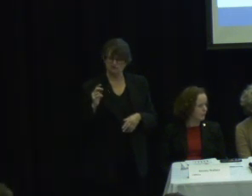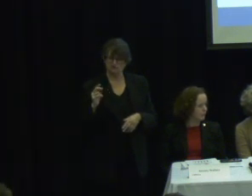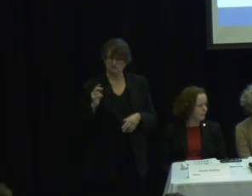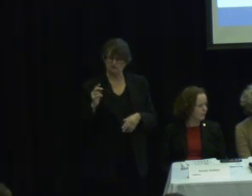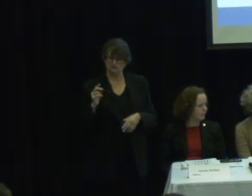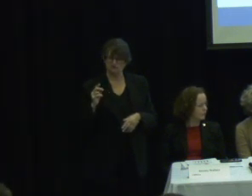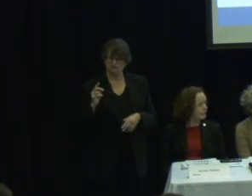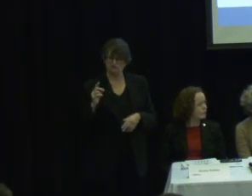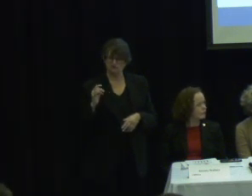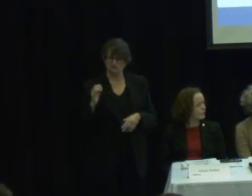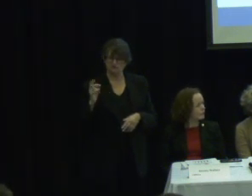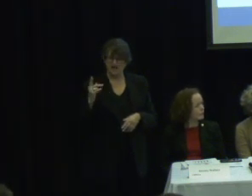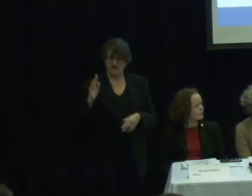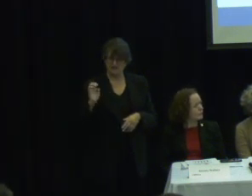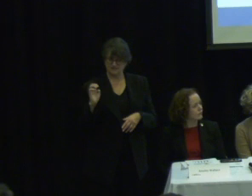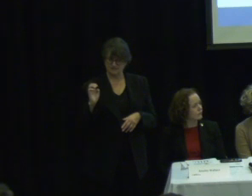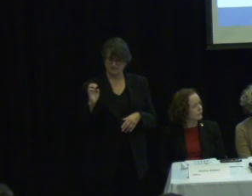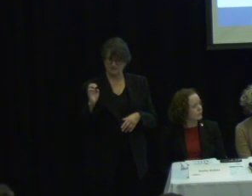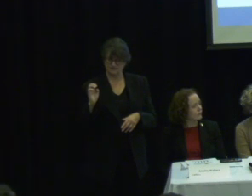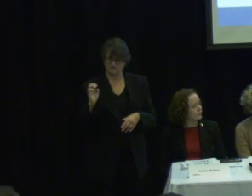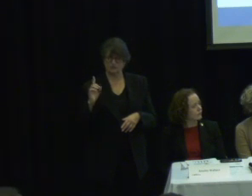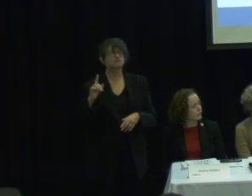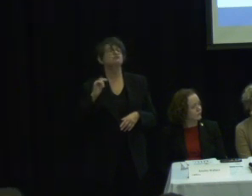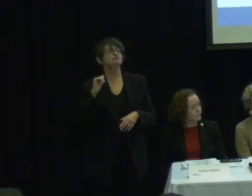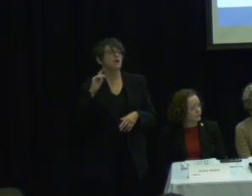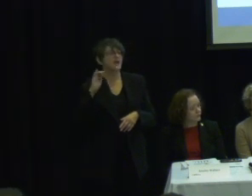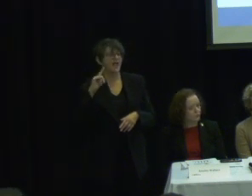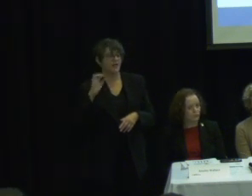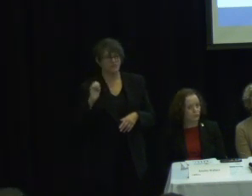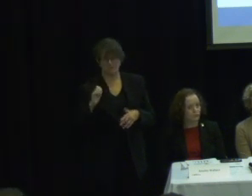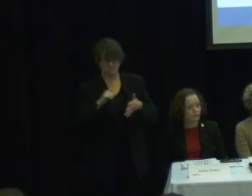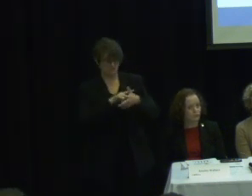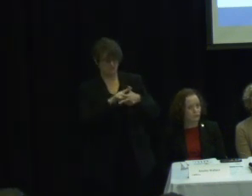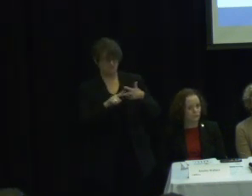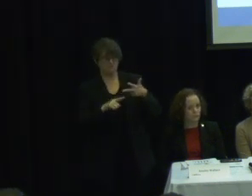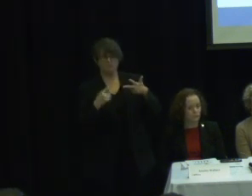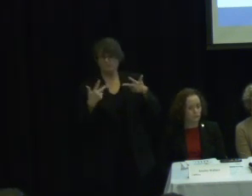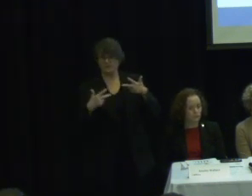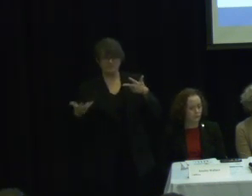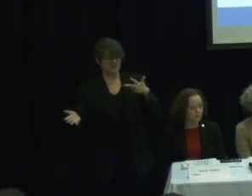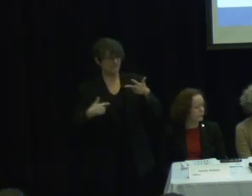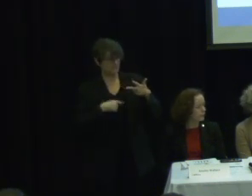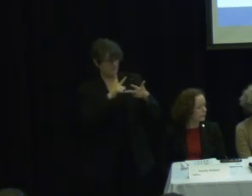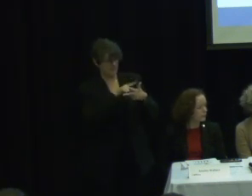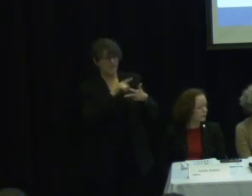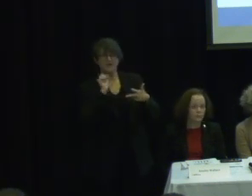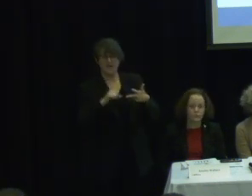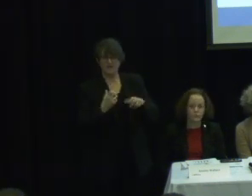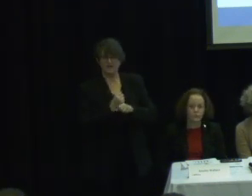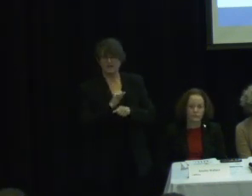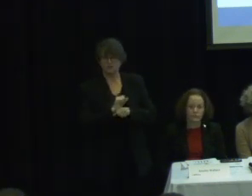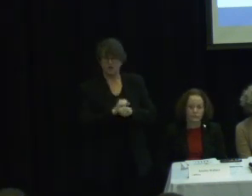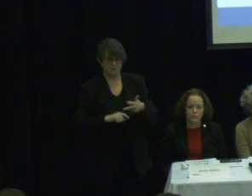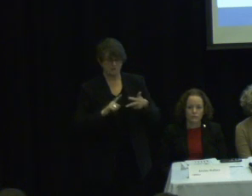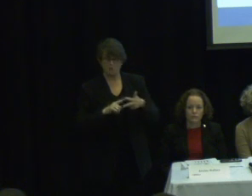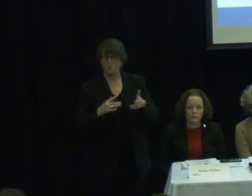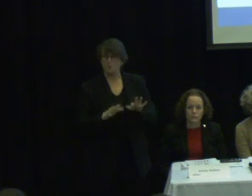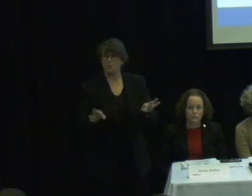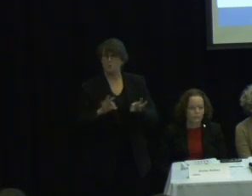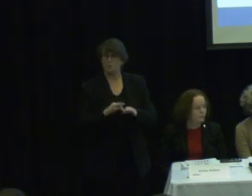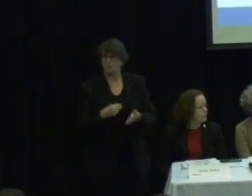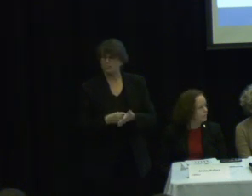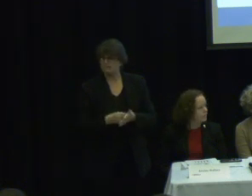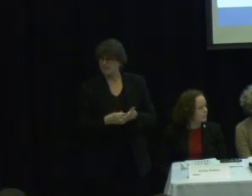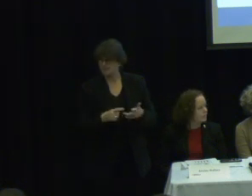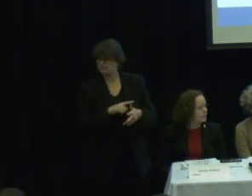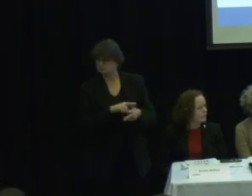can win on excellence, we can win on affordability, and we can win on getting them ready for a career. So that next 5 years is about building